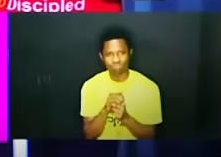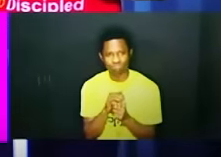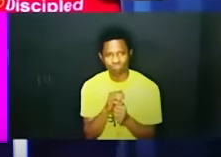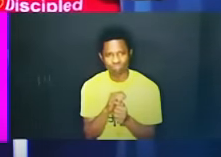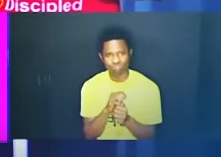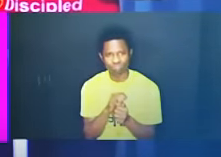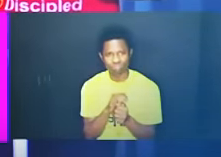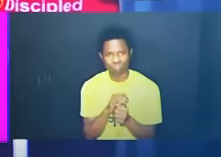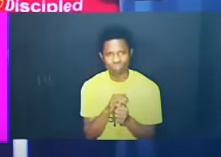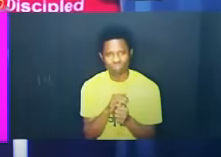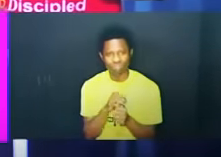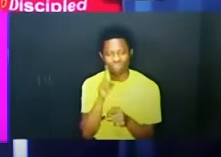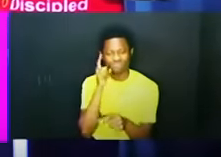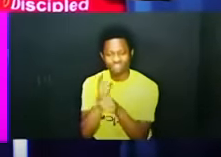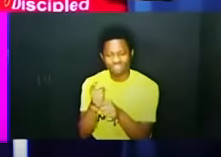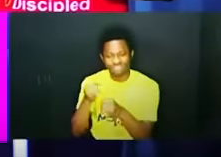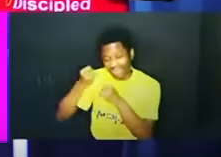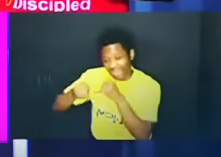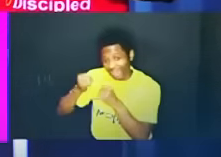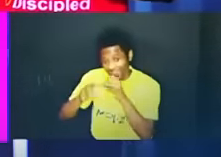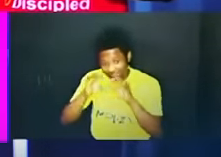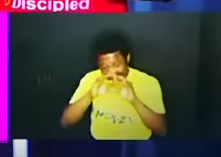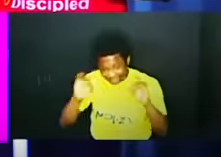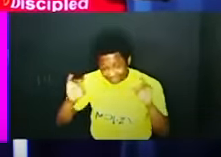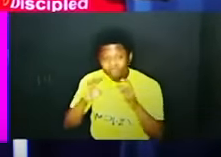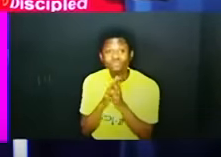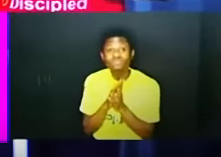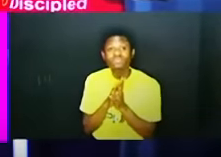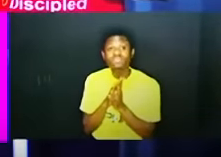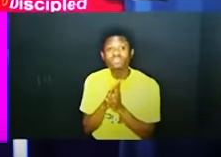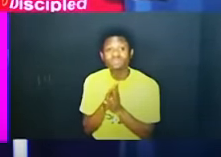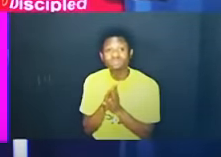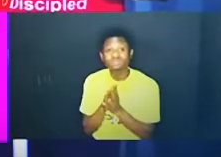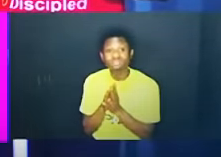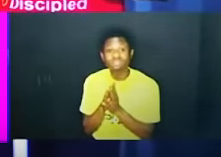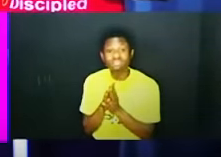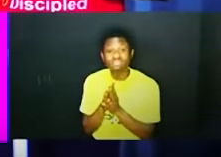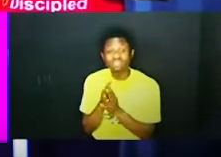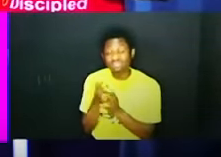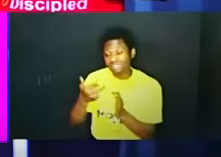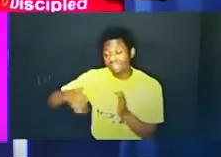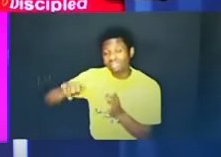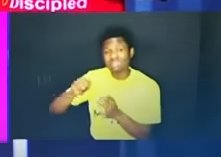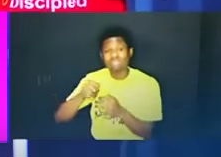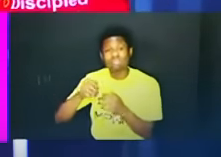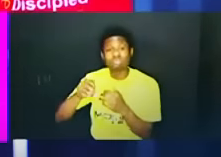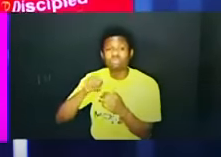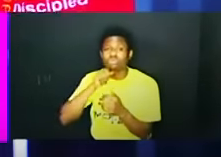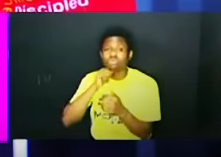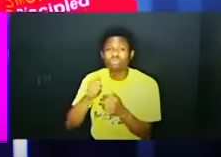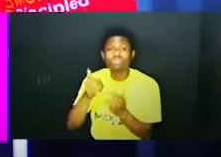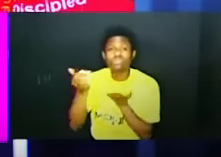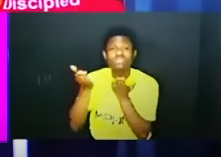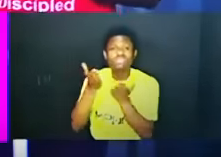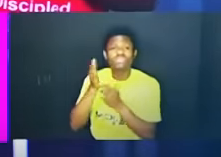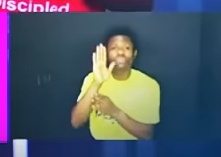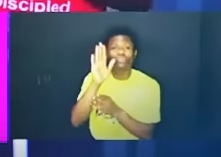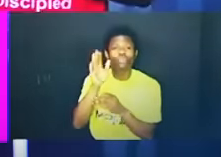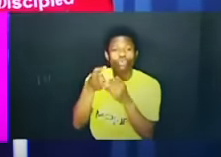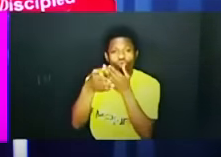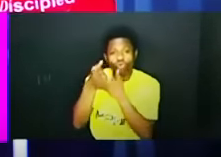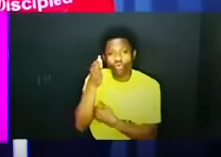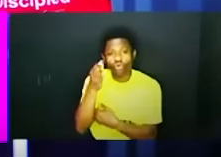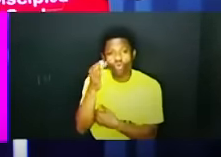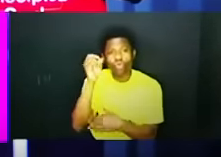Let me take the last line for the sake of time. They neither save your gods nor worship the image